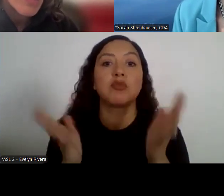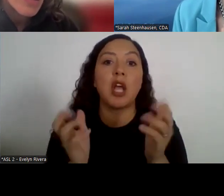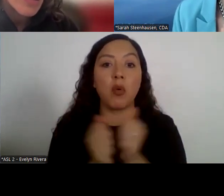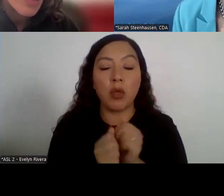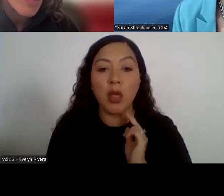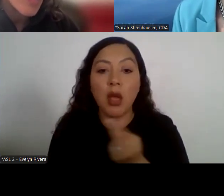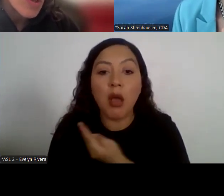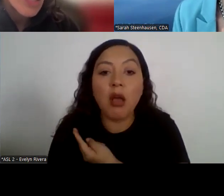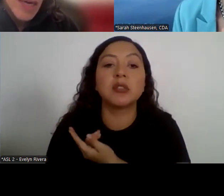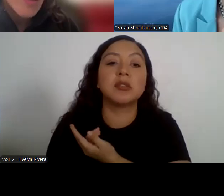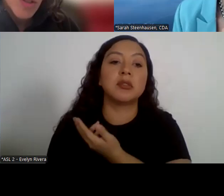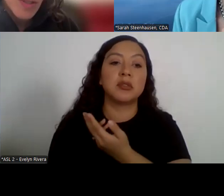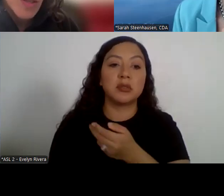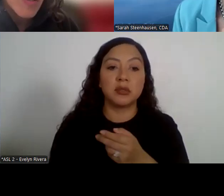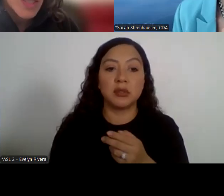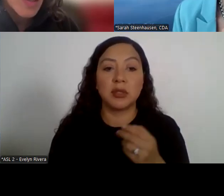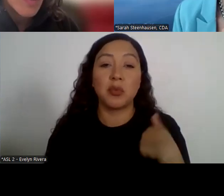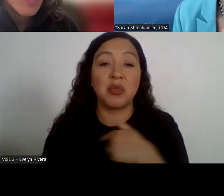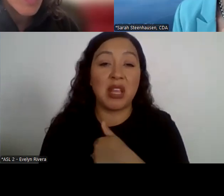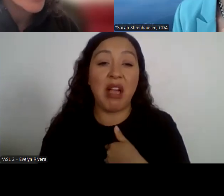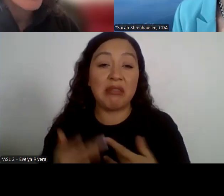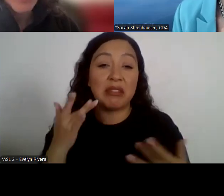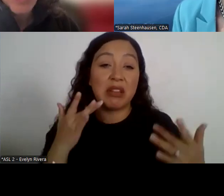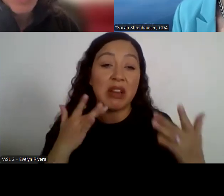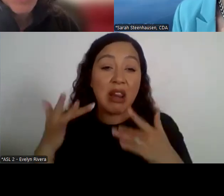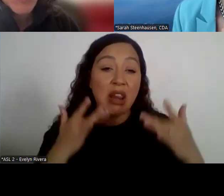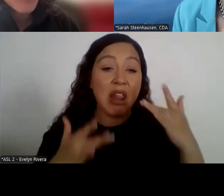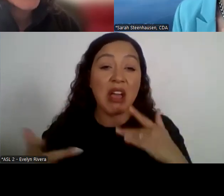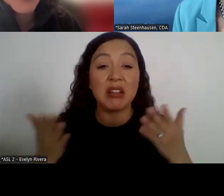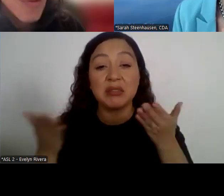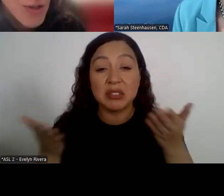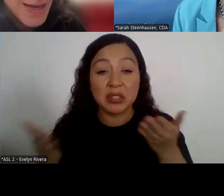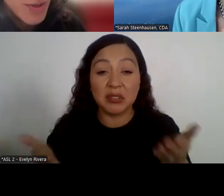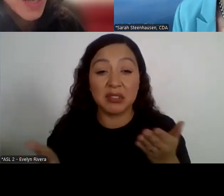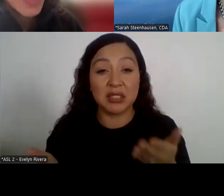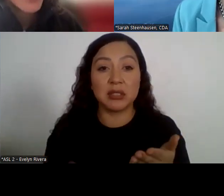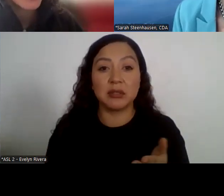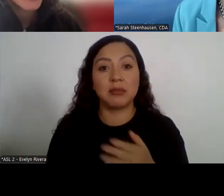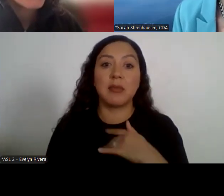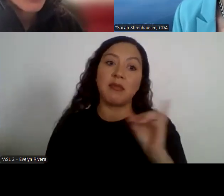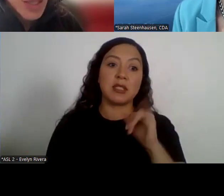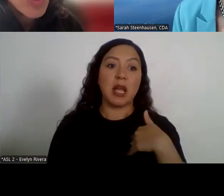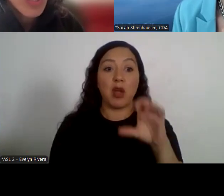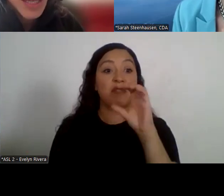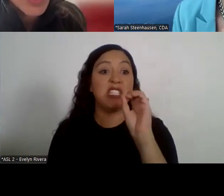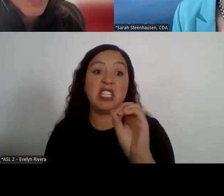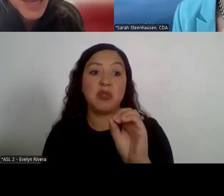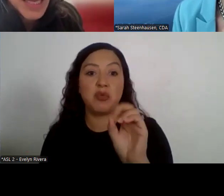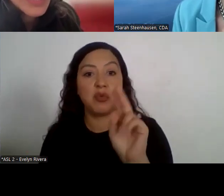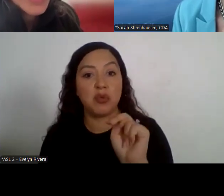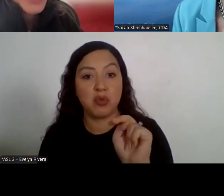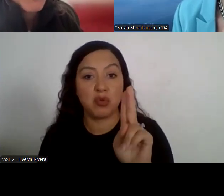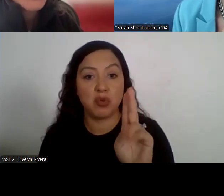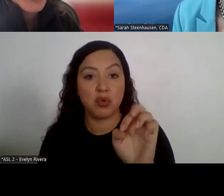think there's really a lack of services, often kind of zero neurologists, for example, in an entire county to connect to